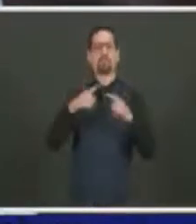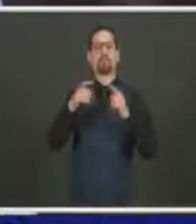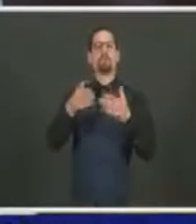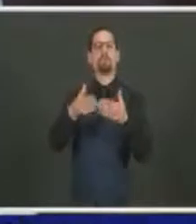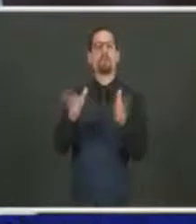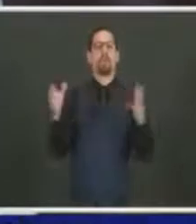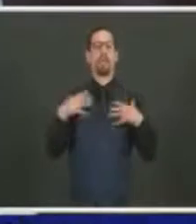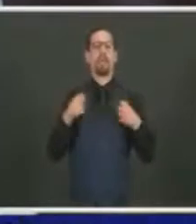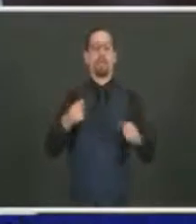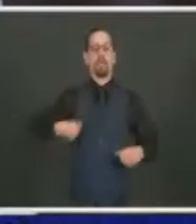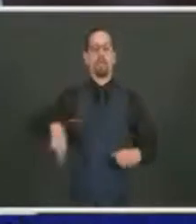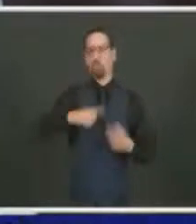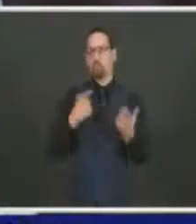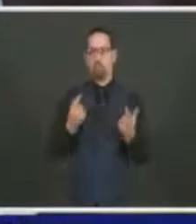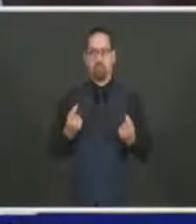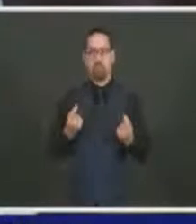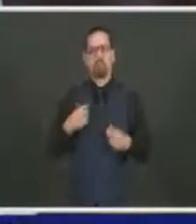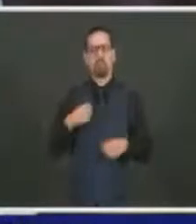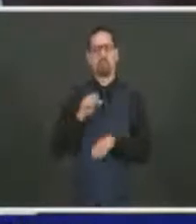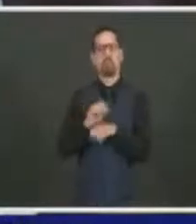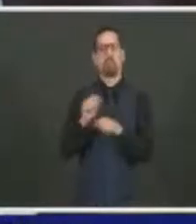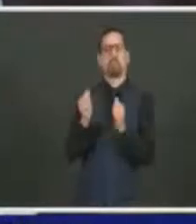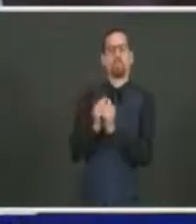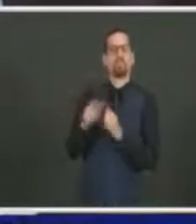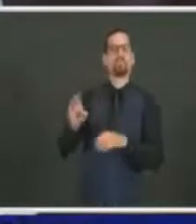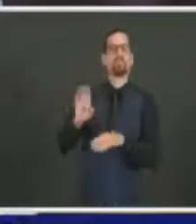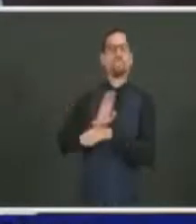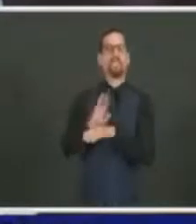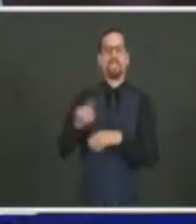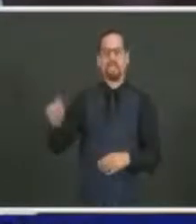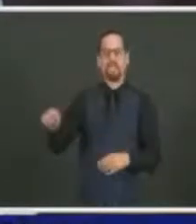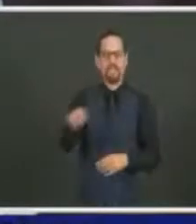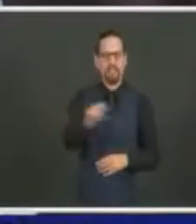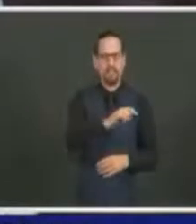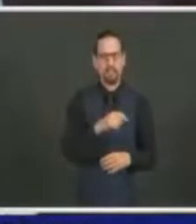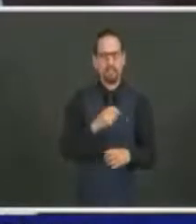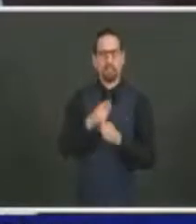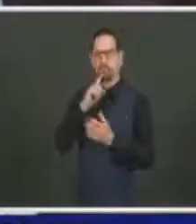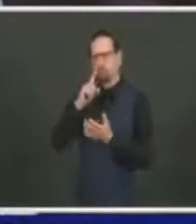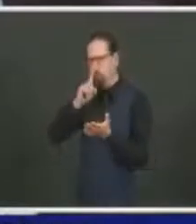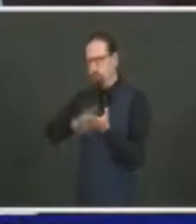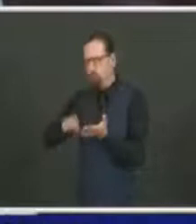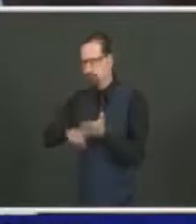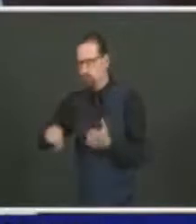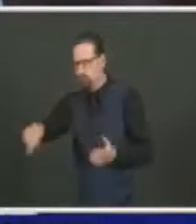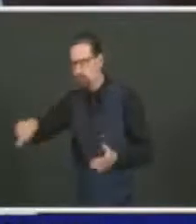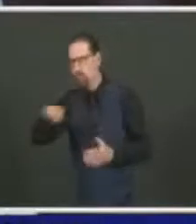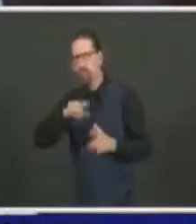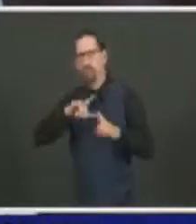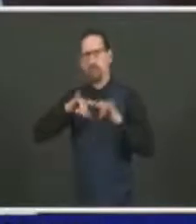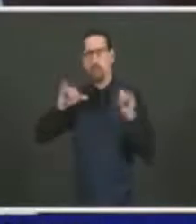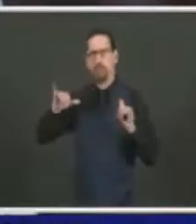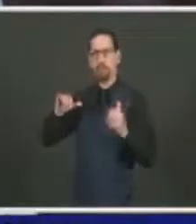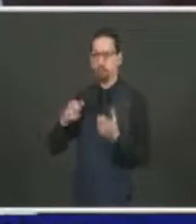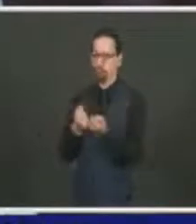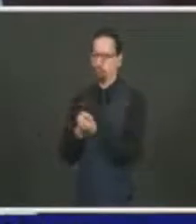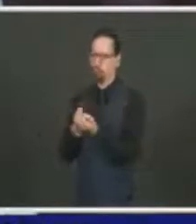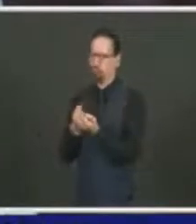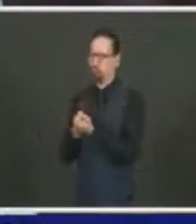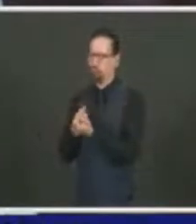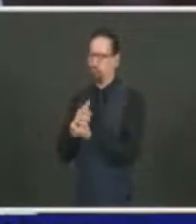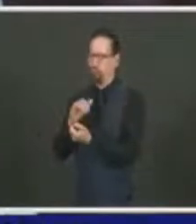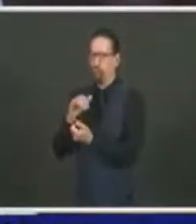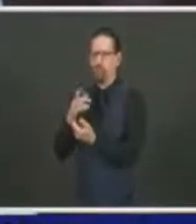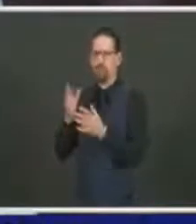with the business to be as thorough and as comprehensive as possible while supporting them in maintaining the business that's in